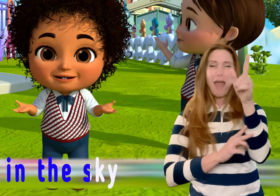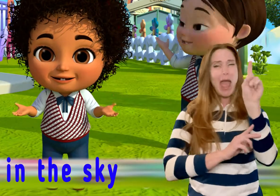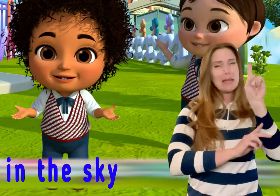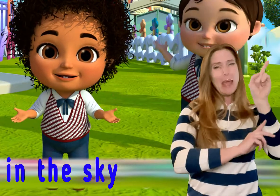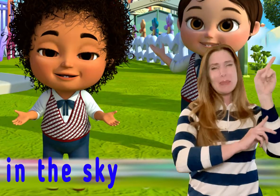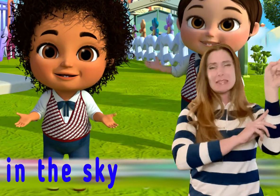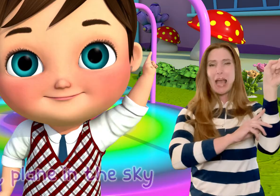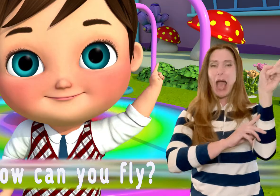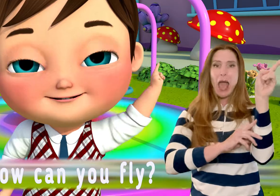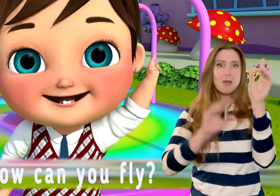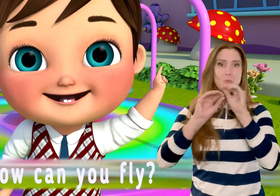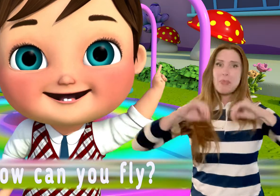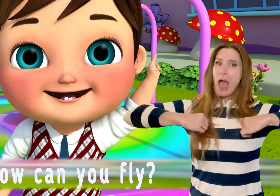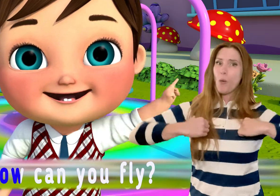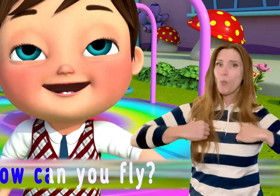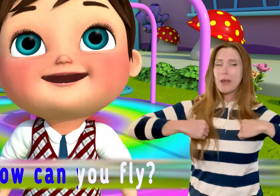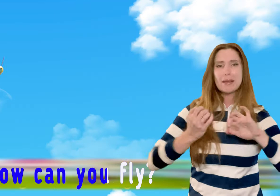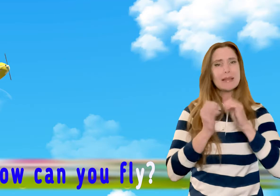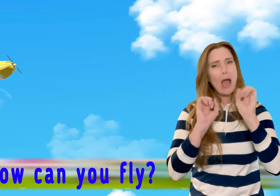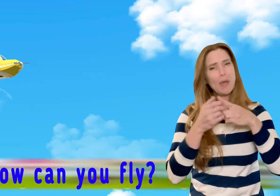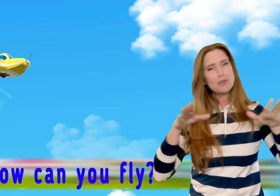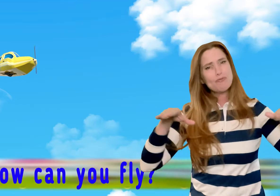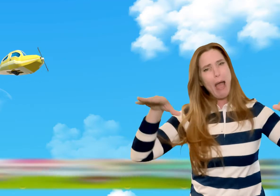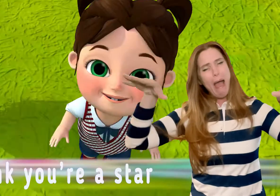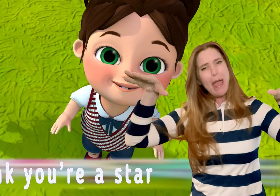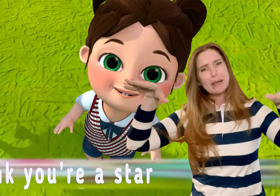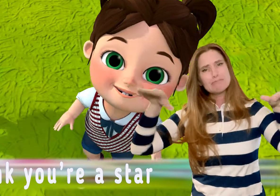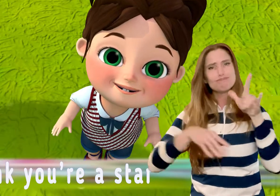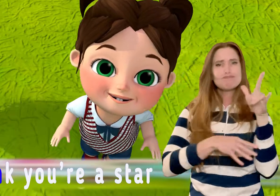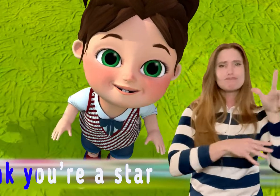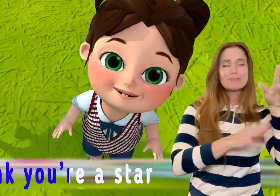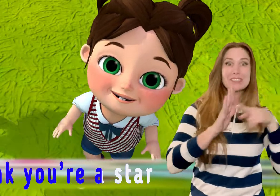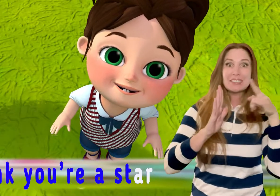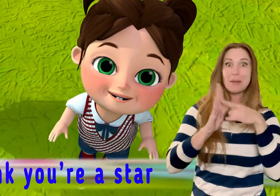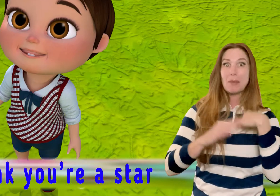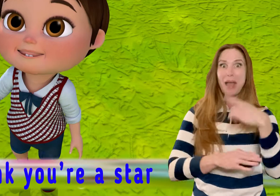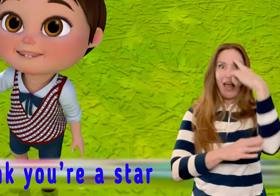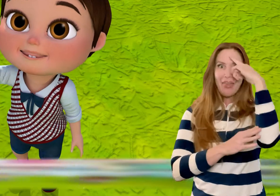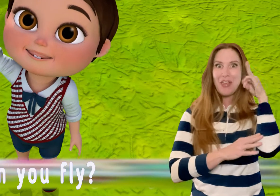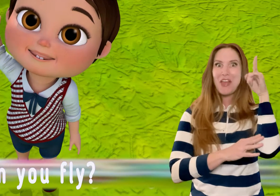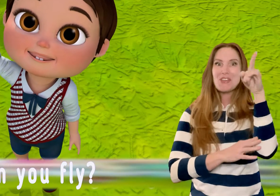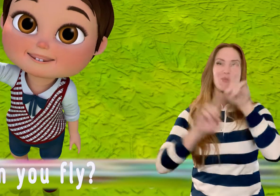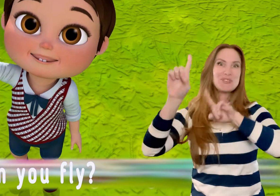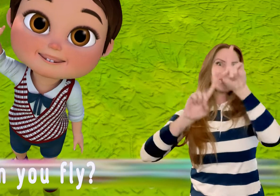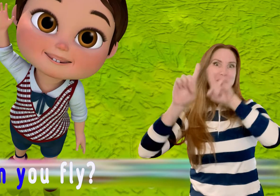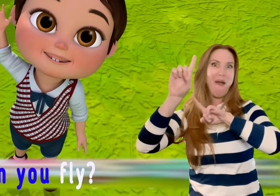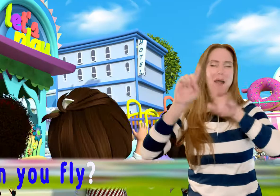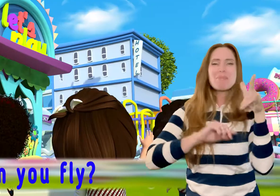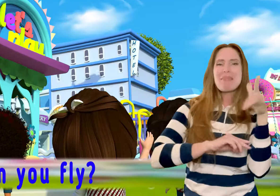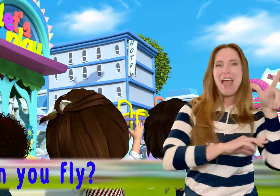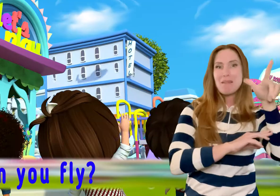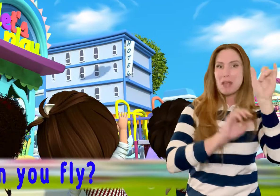Plane, plane in the sky without wings, how can you fly? Sometimes I think you're a star.